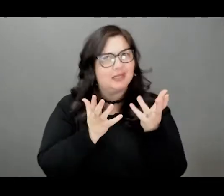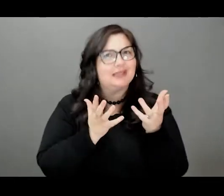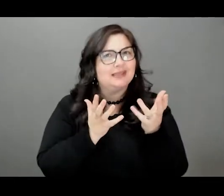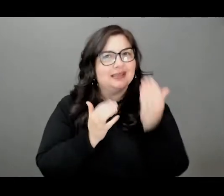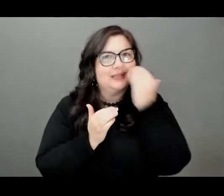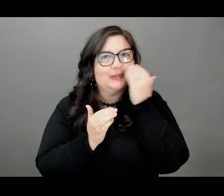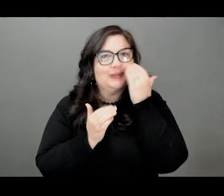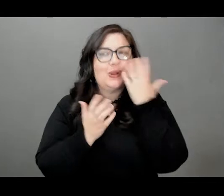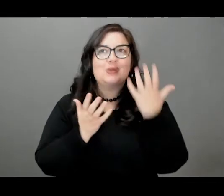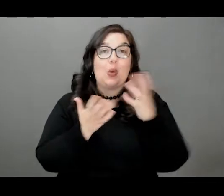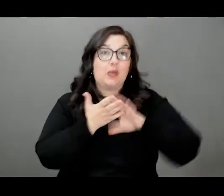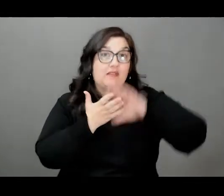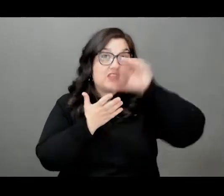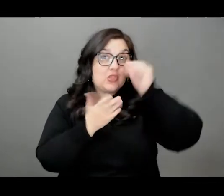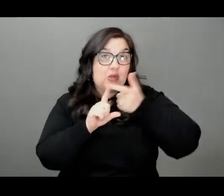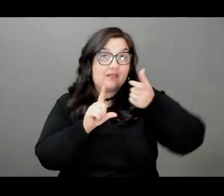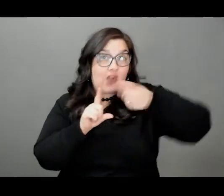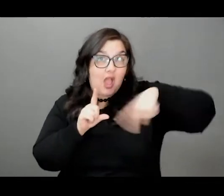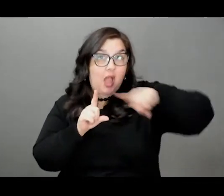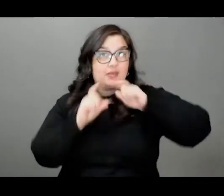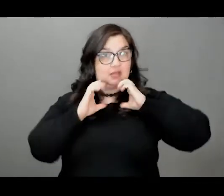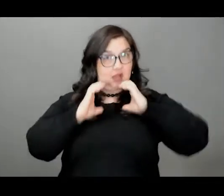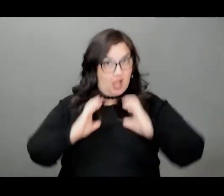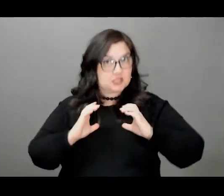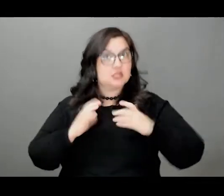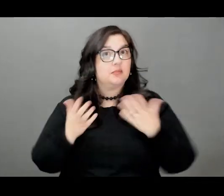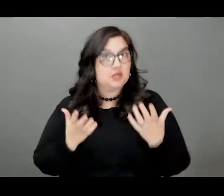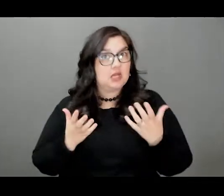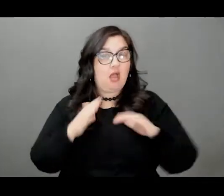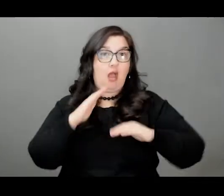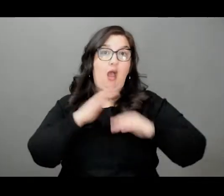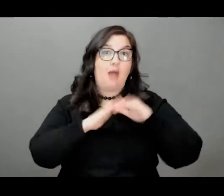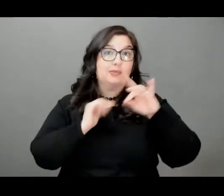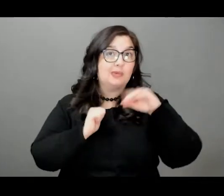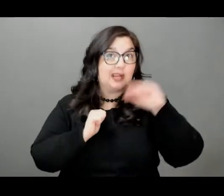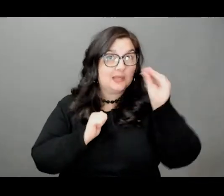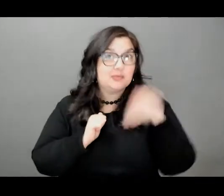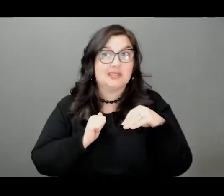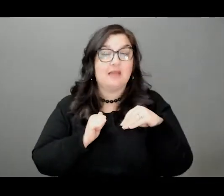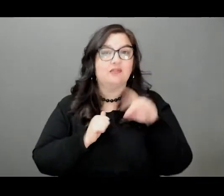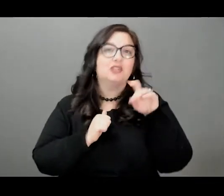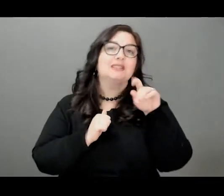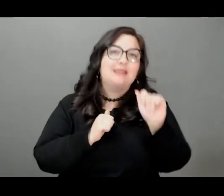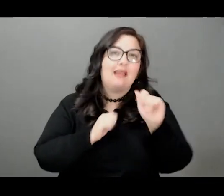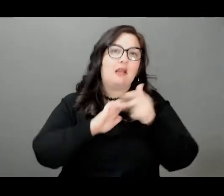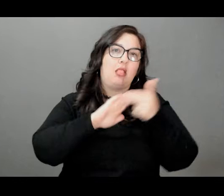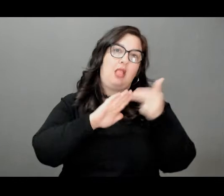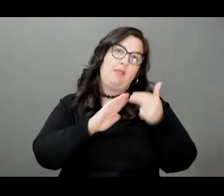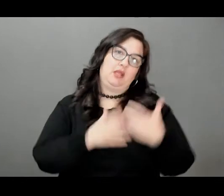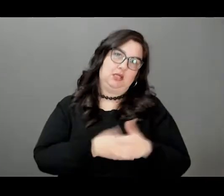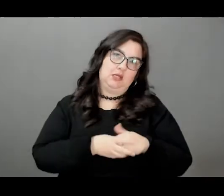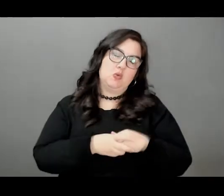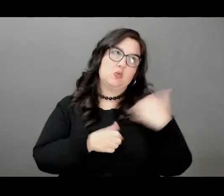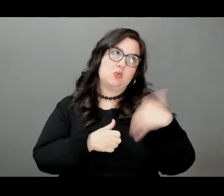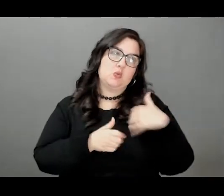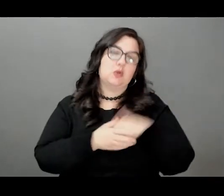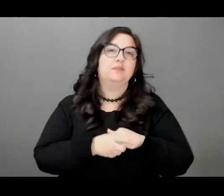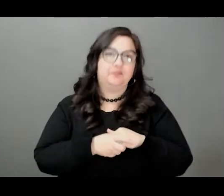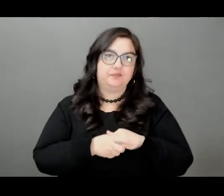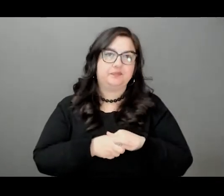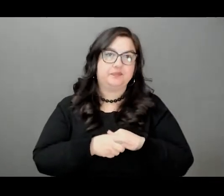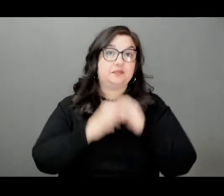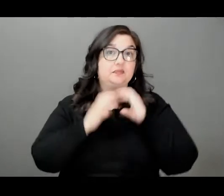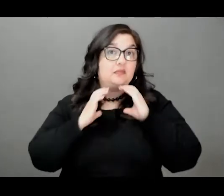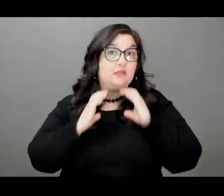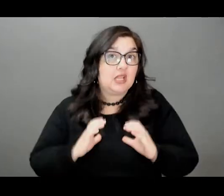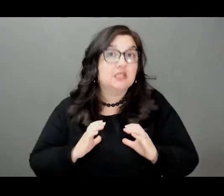the actual model development, right? And other aspects of ML, right? And what we have heard from our customers is that up to 80% of the time